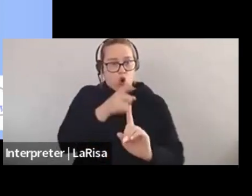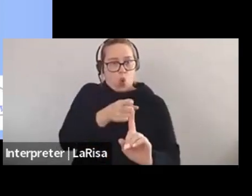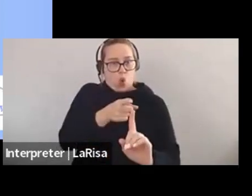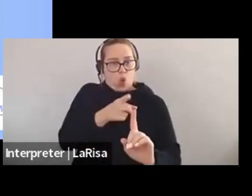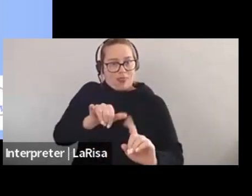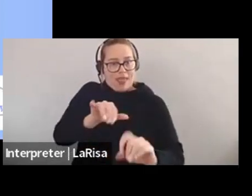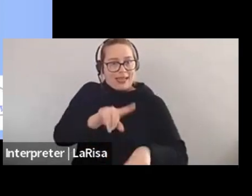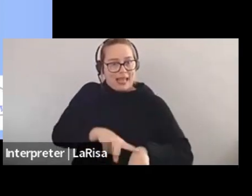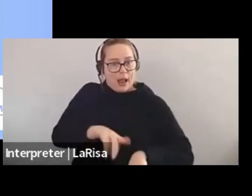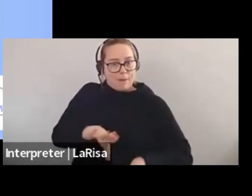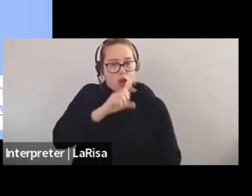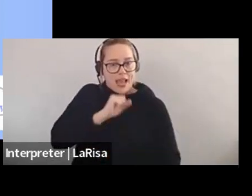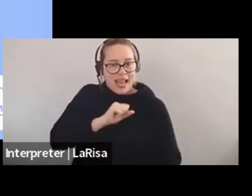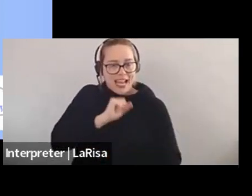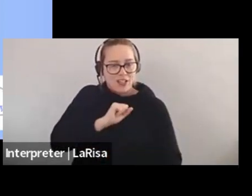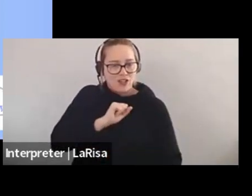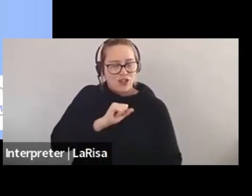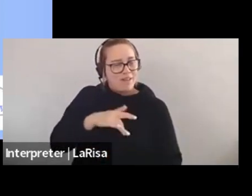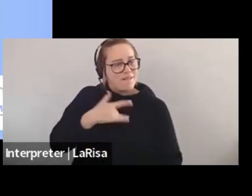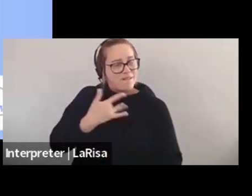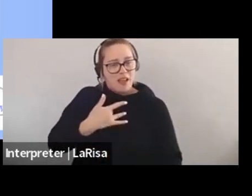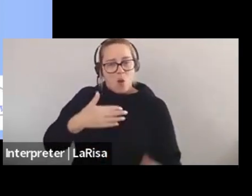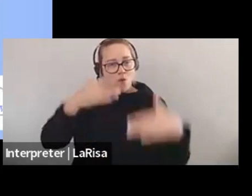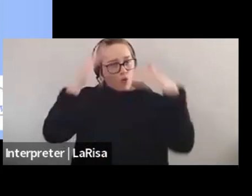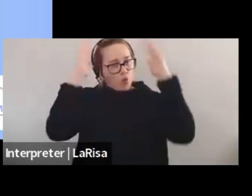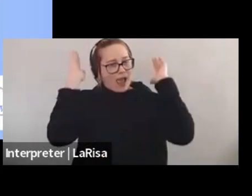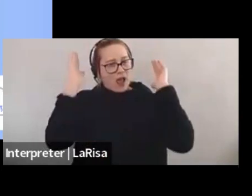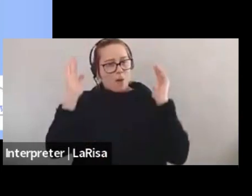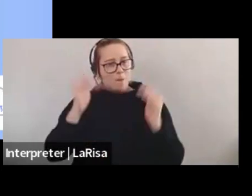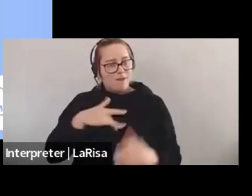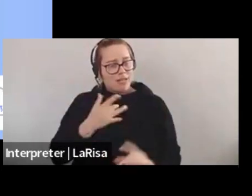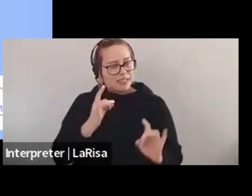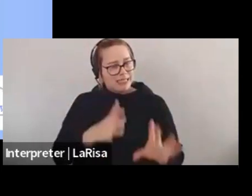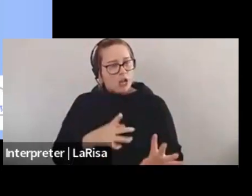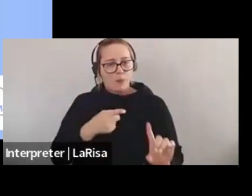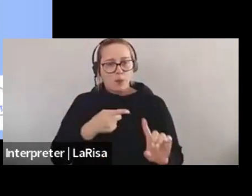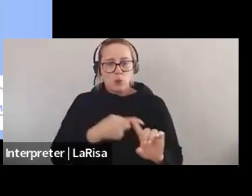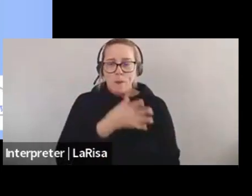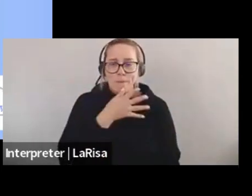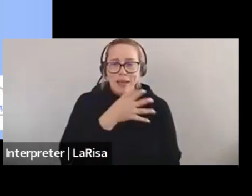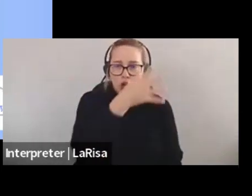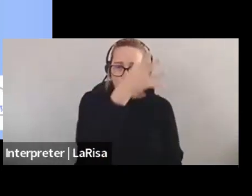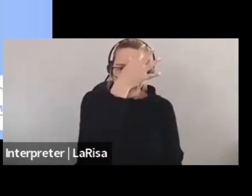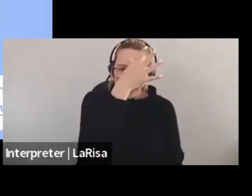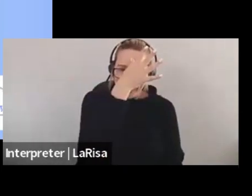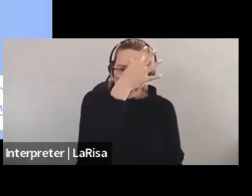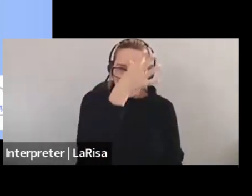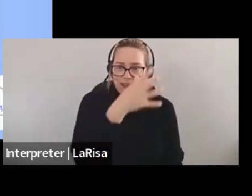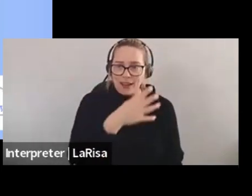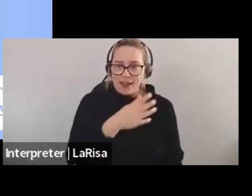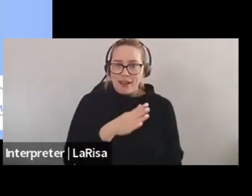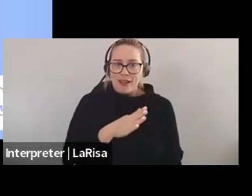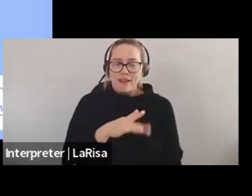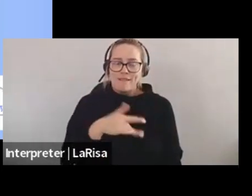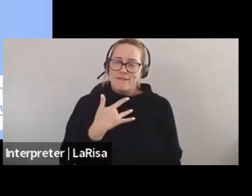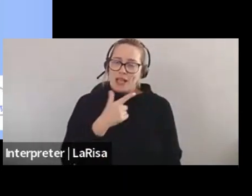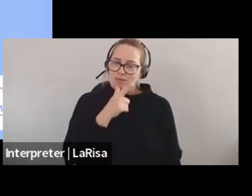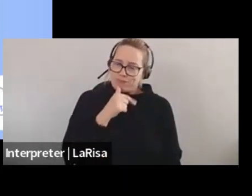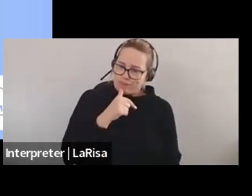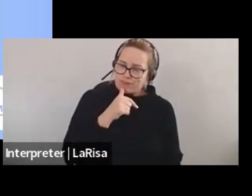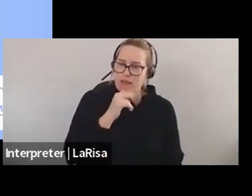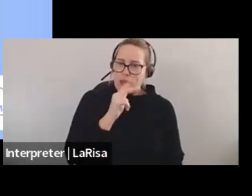sudden they're not hitting benchmarks that they should be. And that can feel really terrible and really overwhelming to a